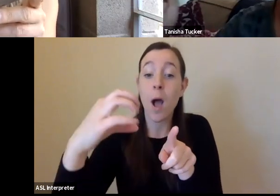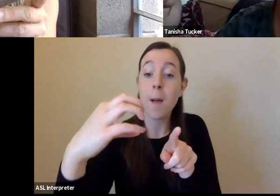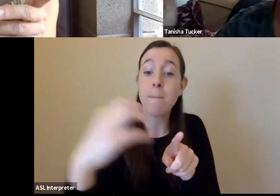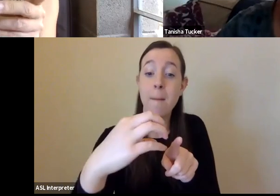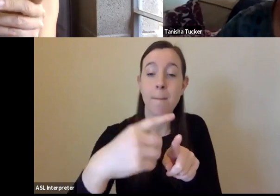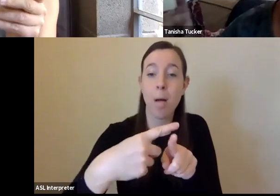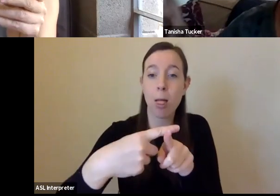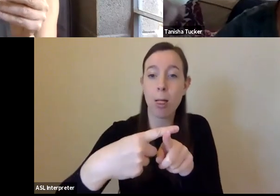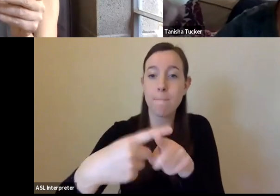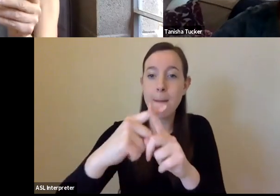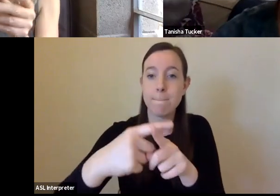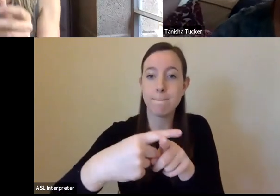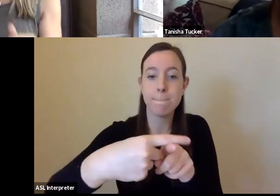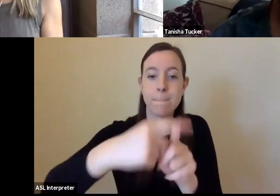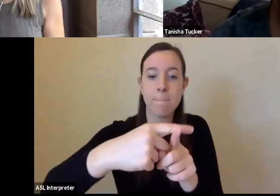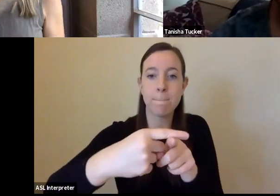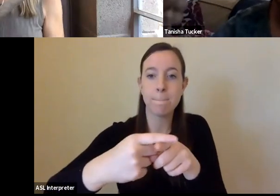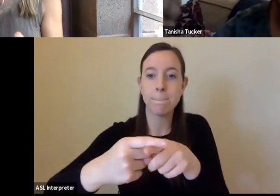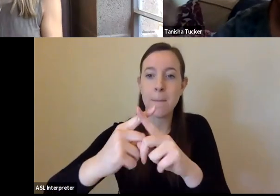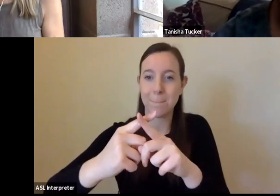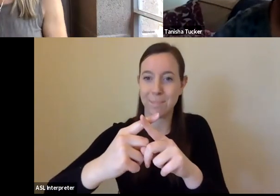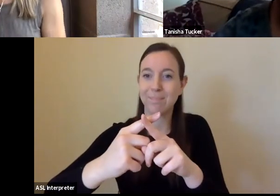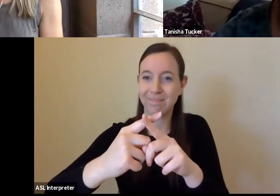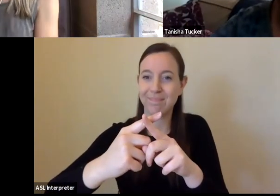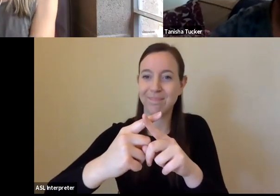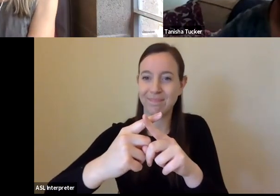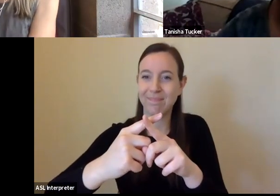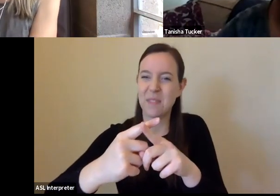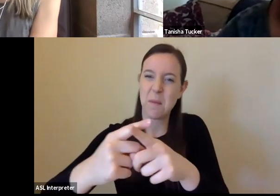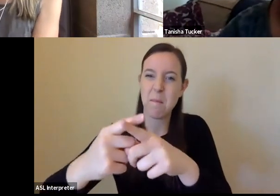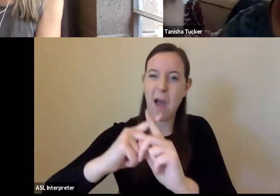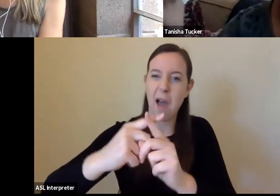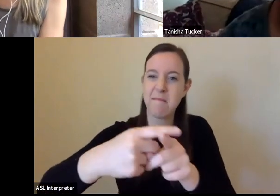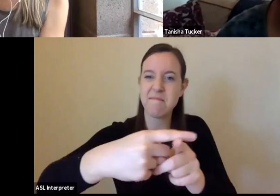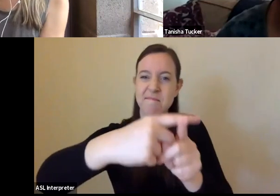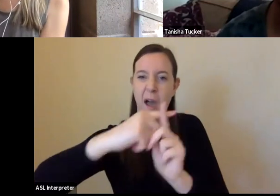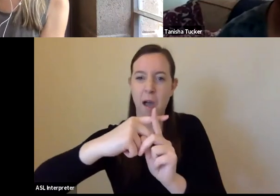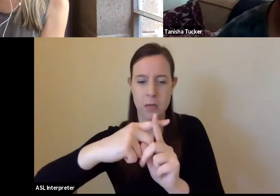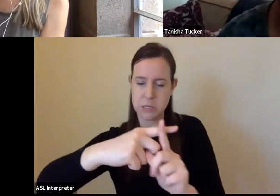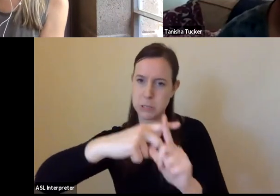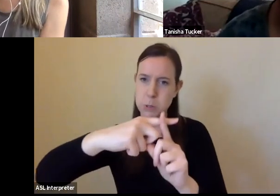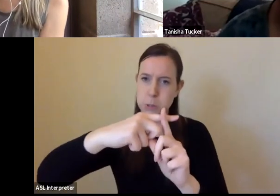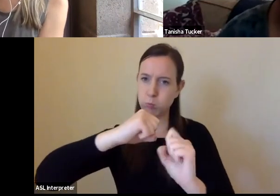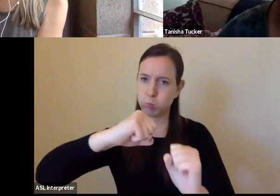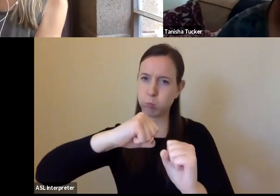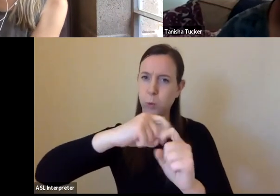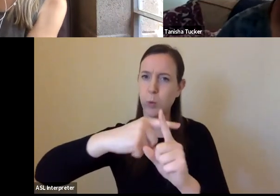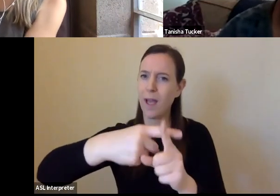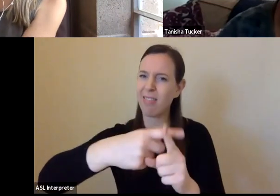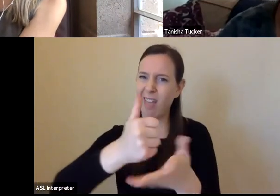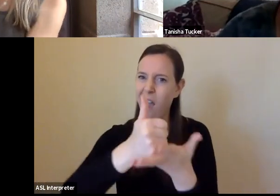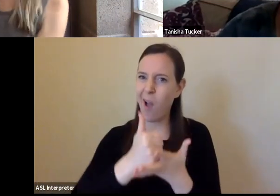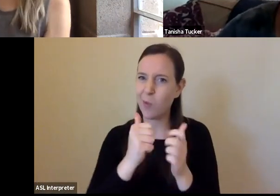kind of situate them behind the fruit and just pull them down, and that helps to yeah, with gathering